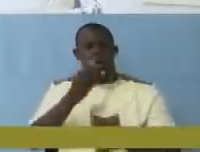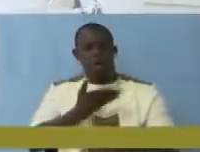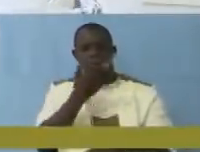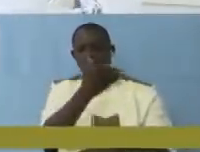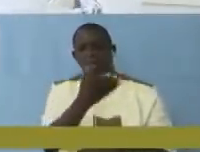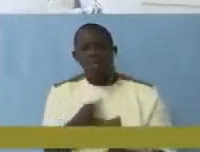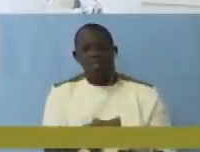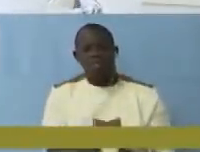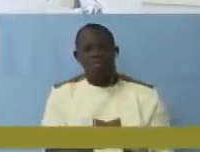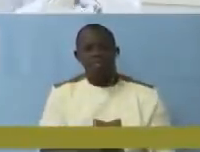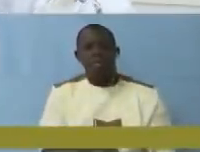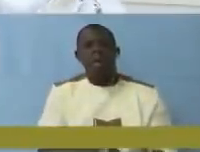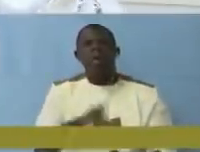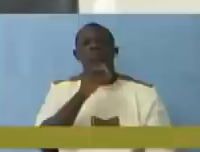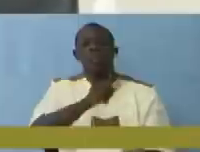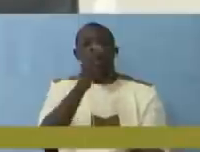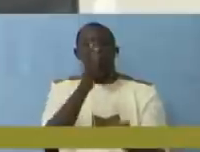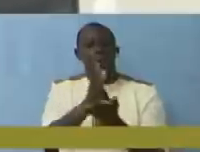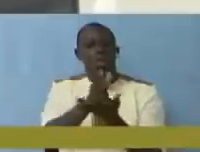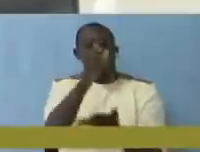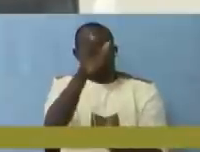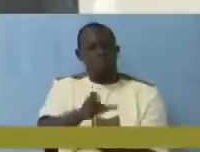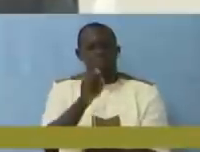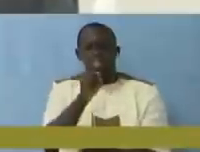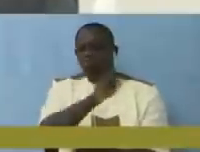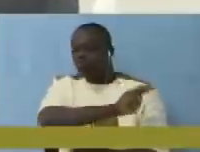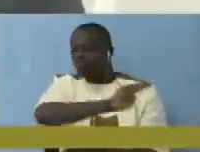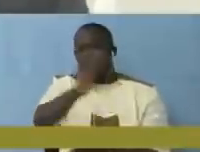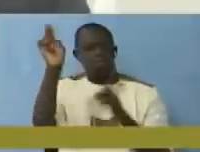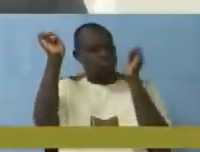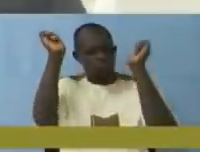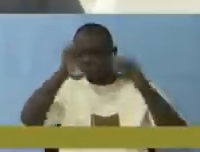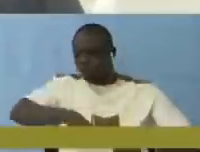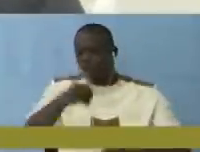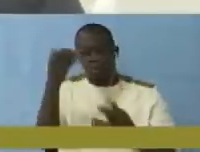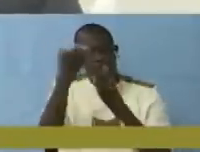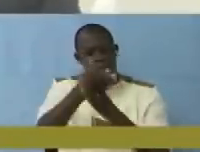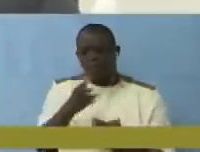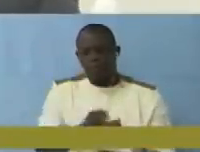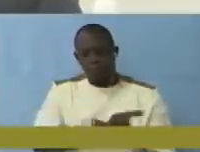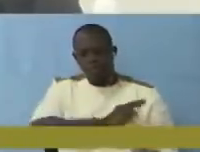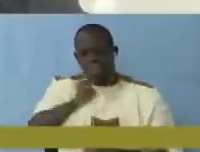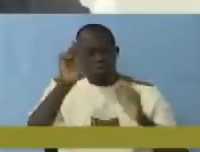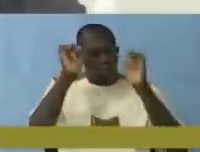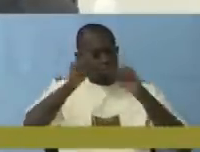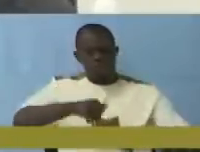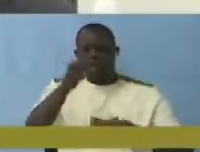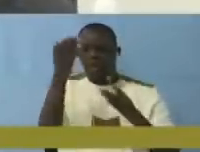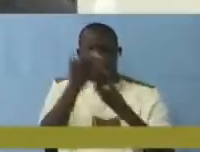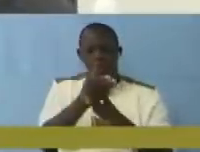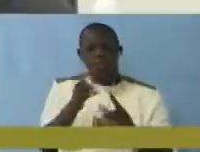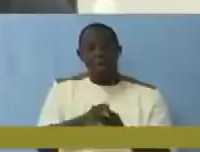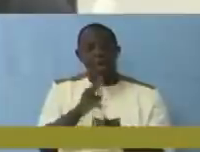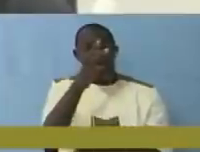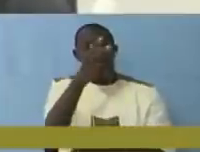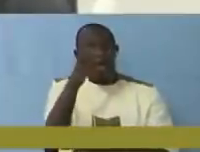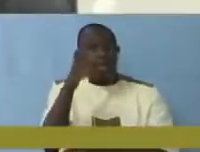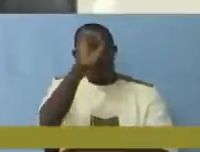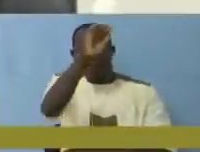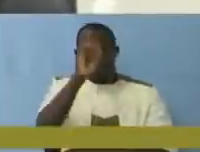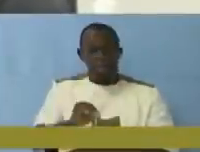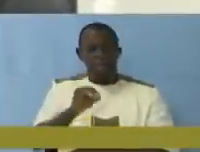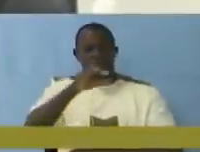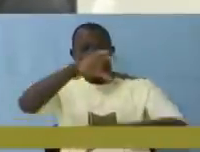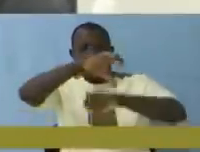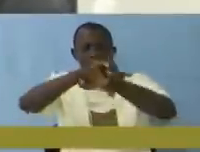is simply unbelievable. That is simply unbelievable. 80% of the arrests